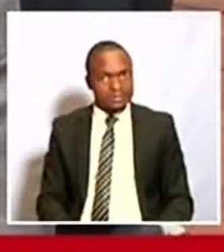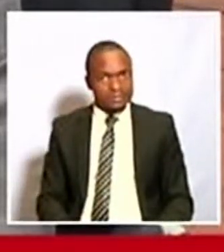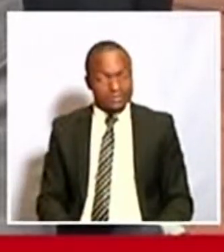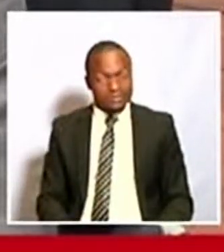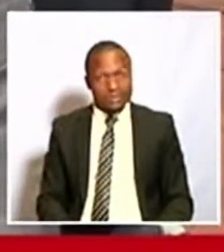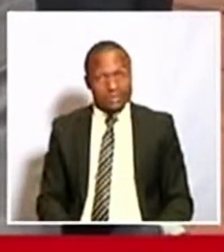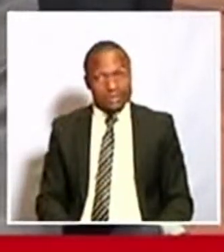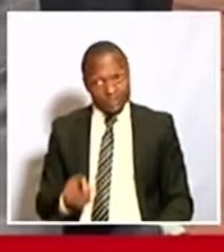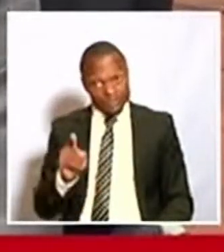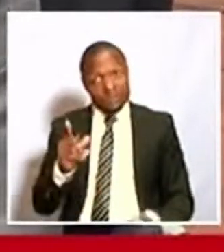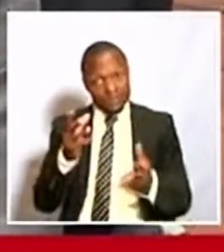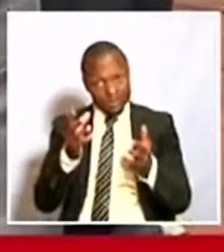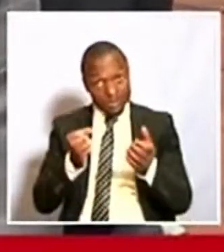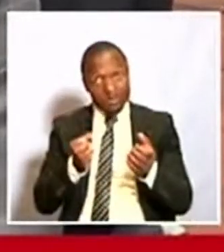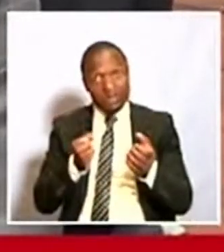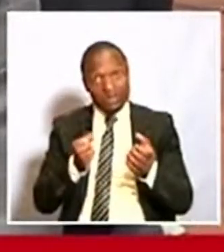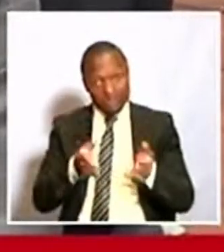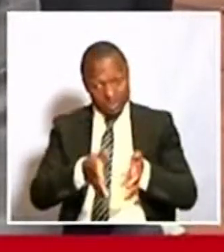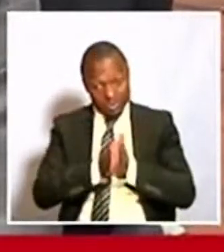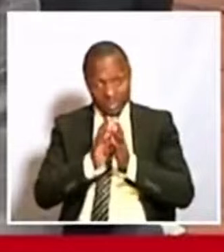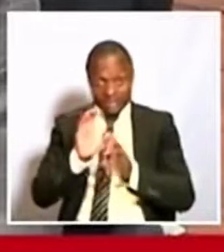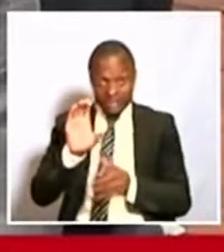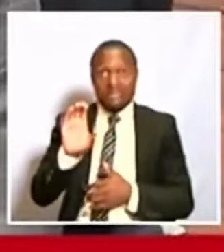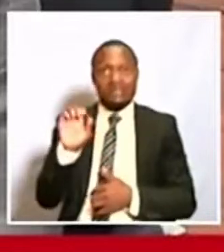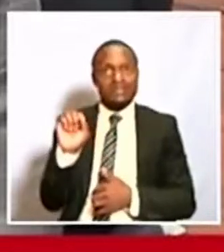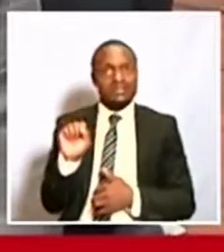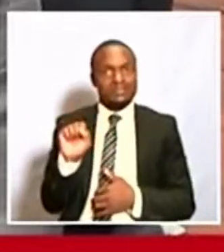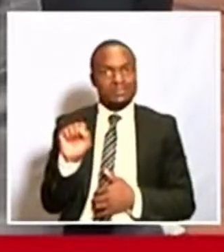I would like to ask the Council Secretary,